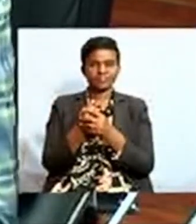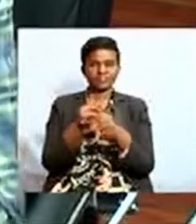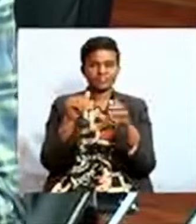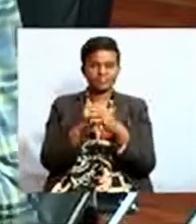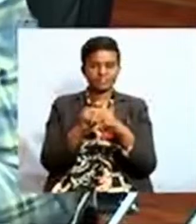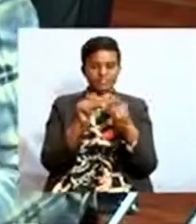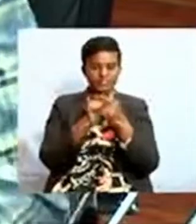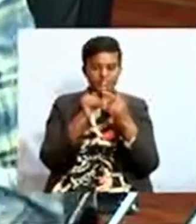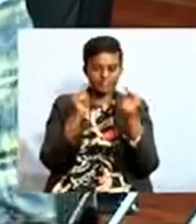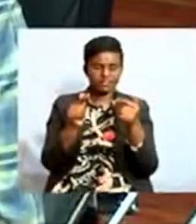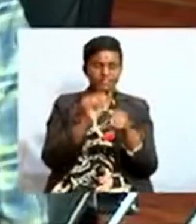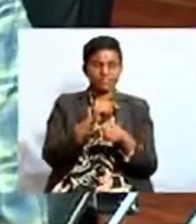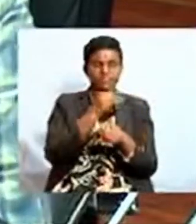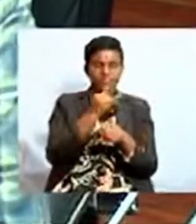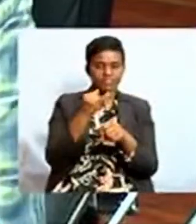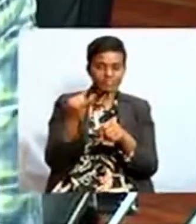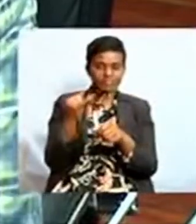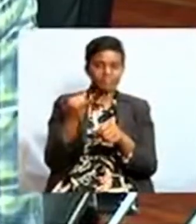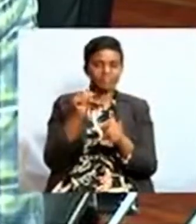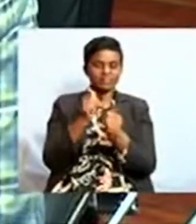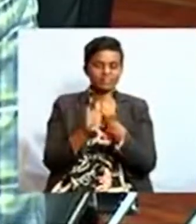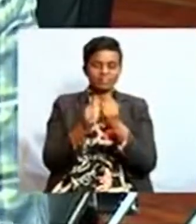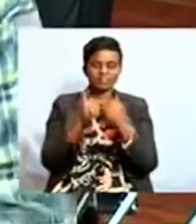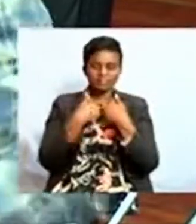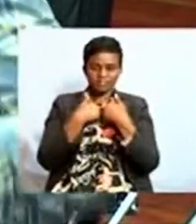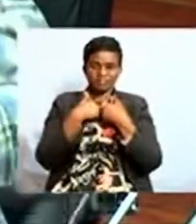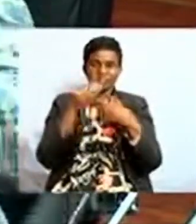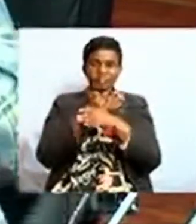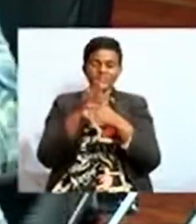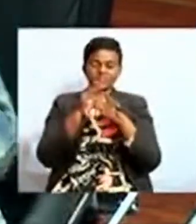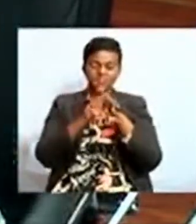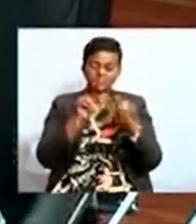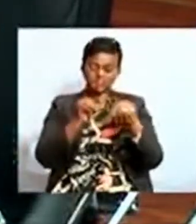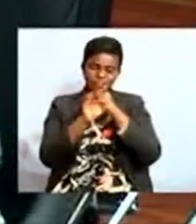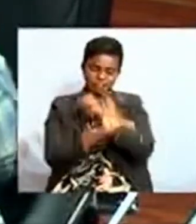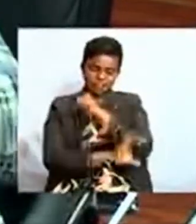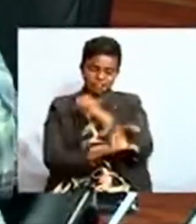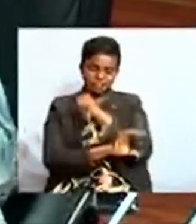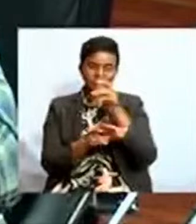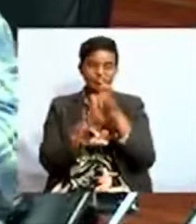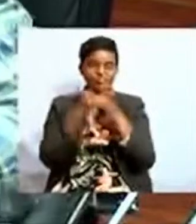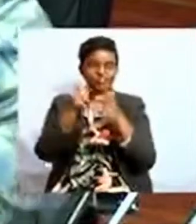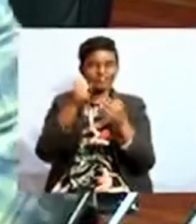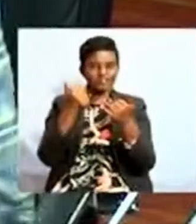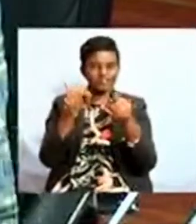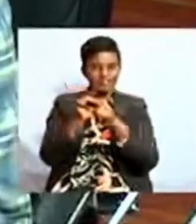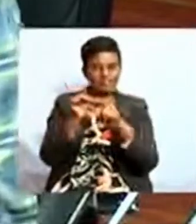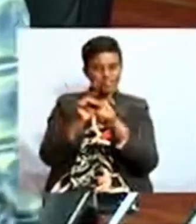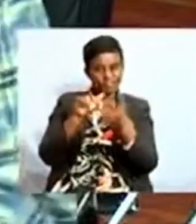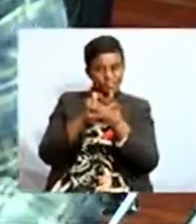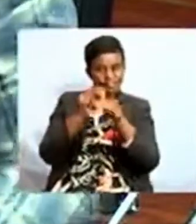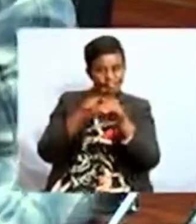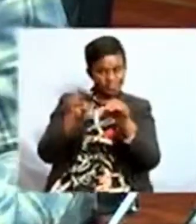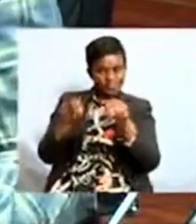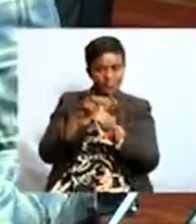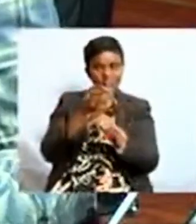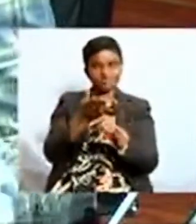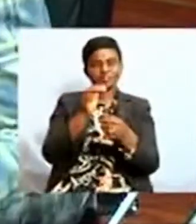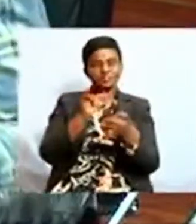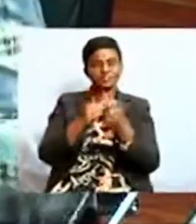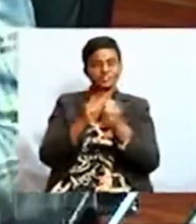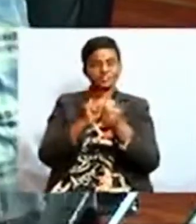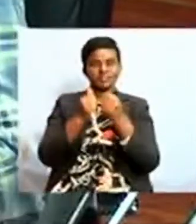is stifling a lot of businesses in this country. So how do we manage these things? How do we come out of these problems?